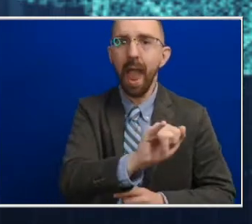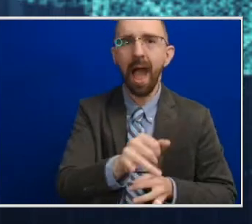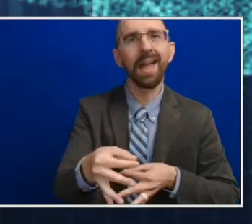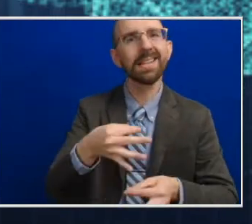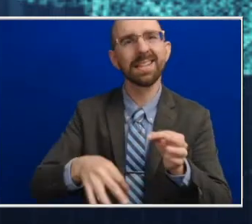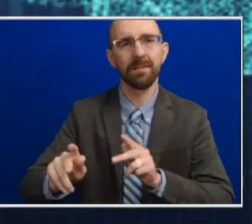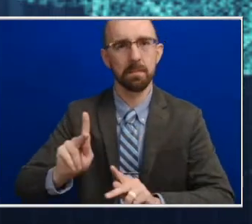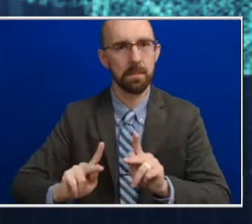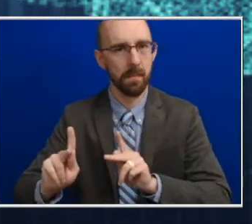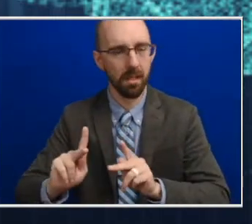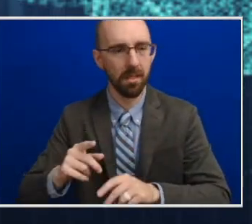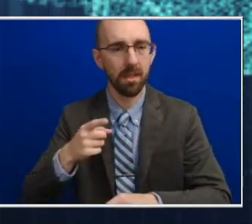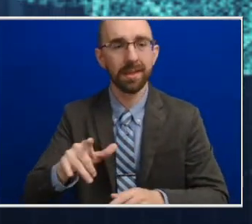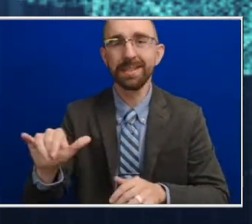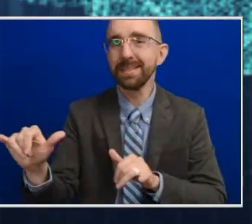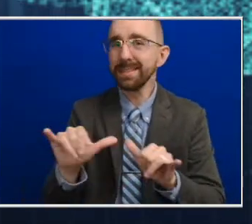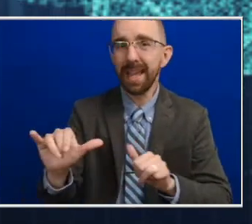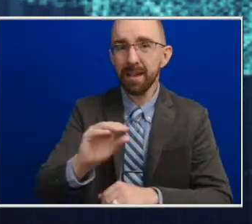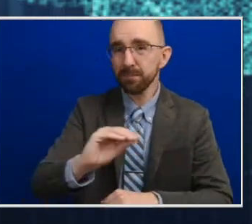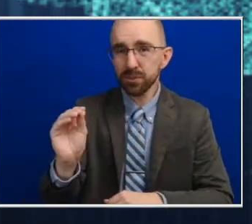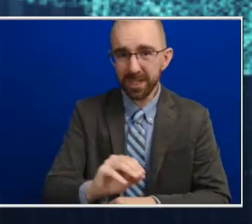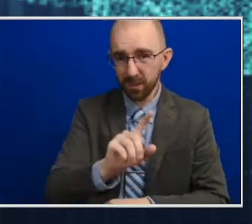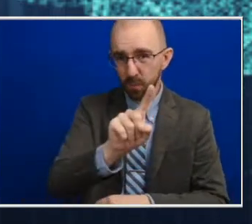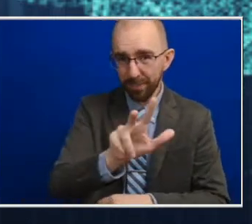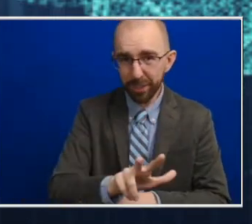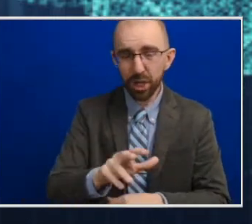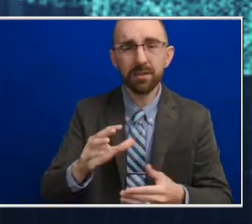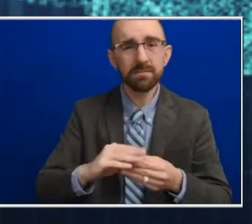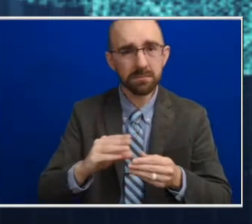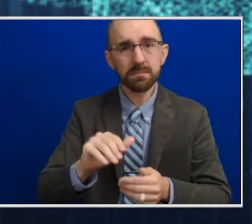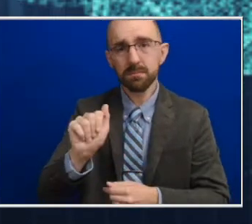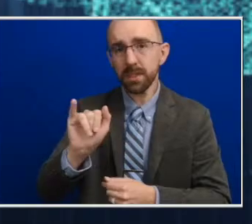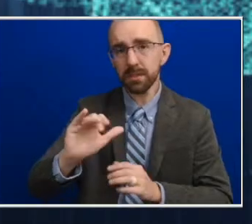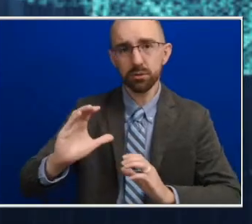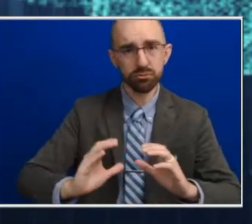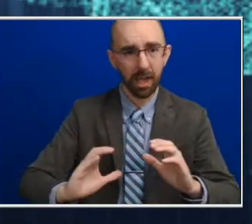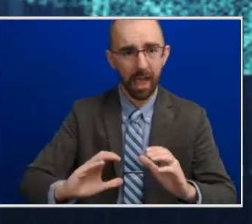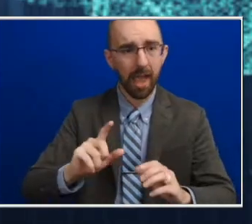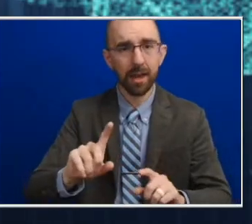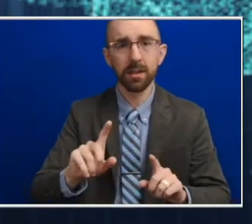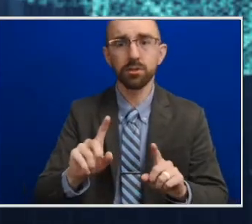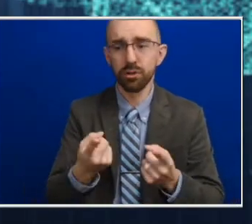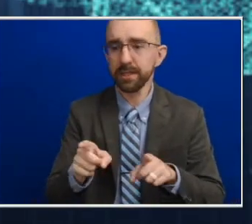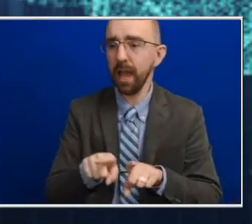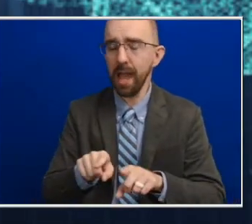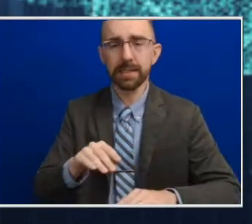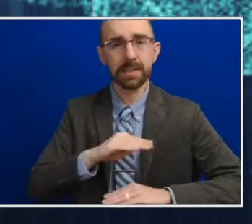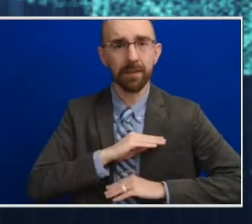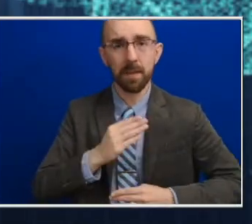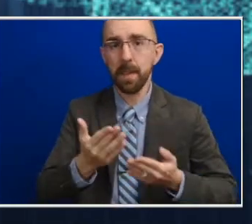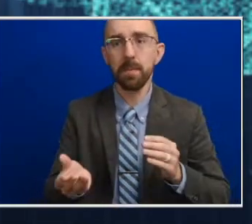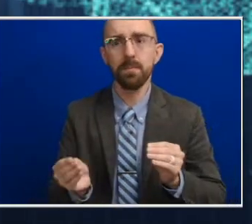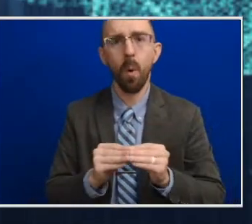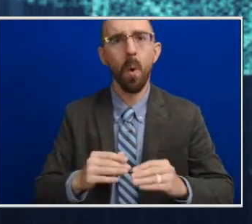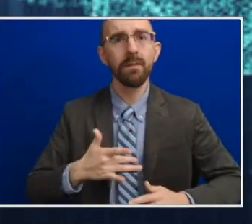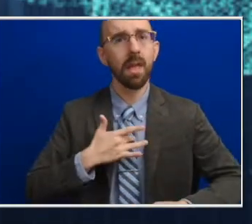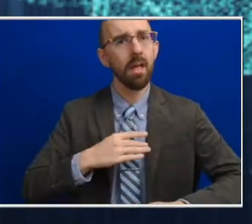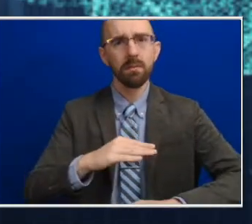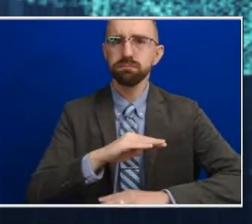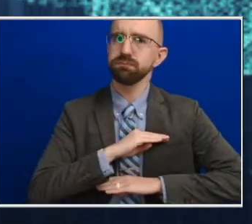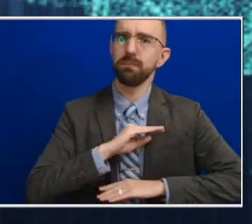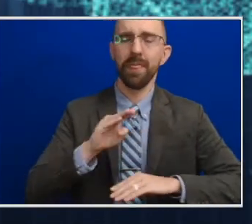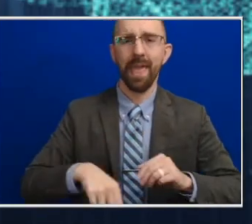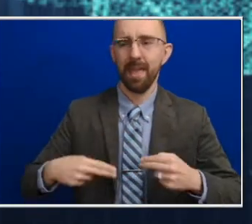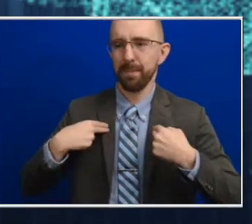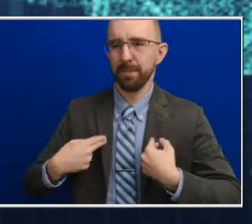about the same percentage say that their AI chats are just as satisfying or even more satisfying than talking to